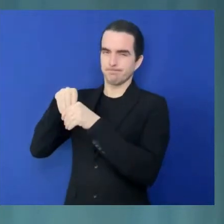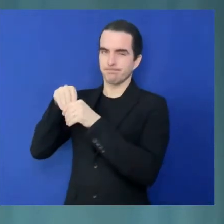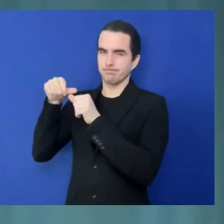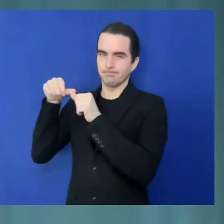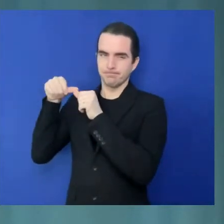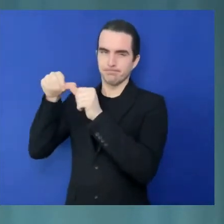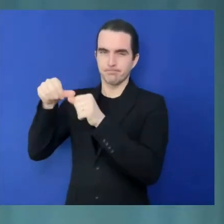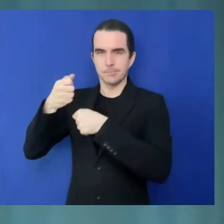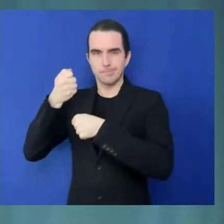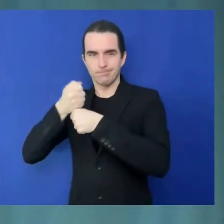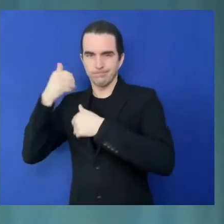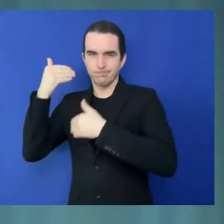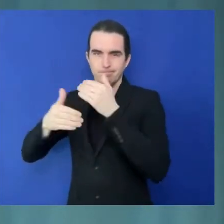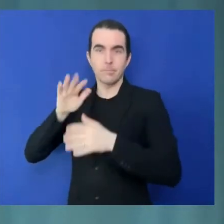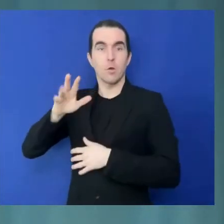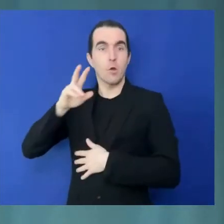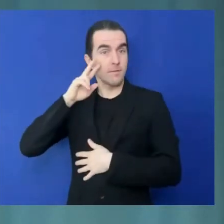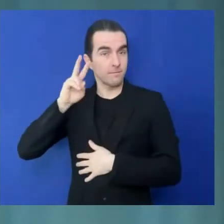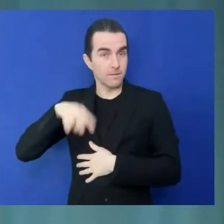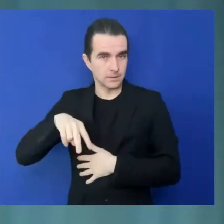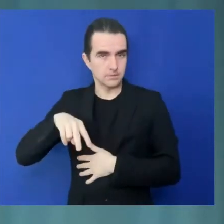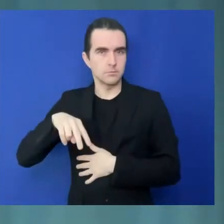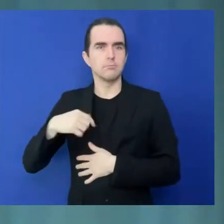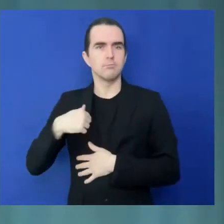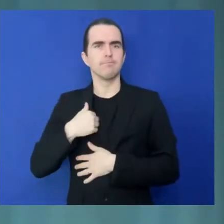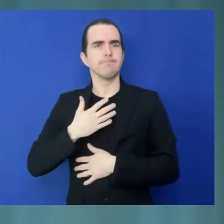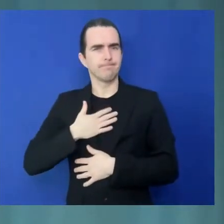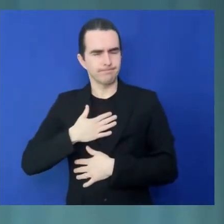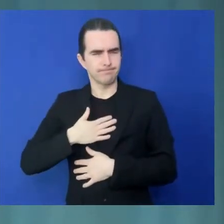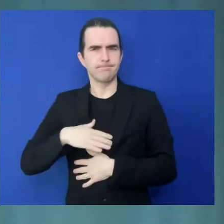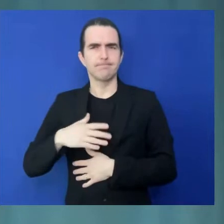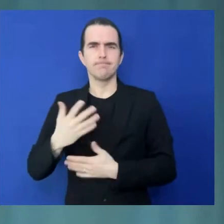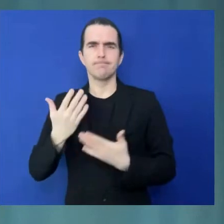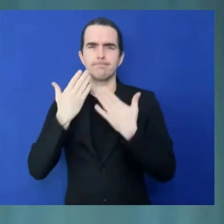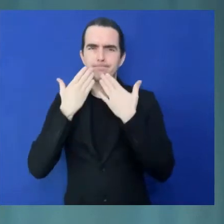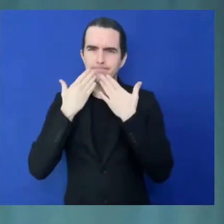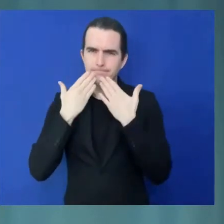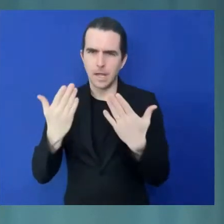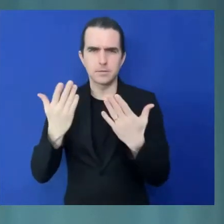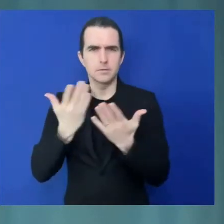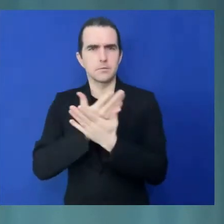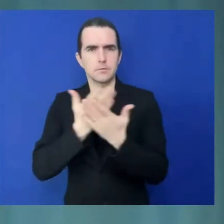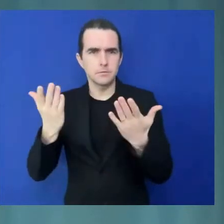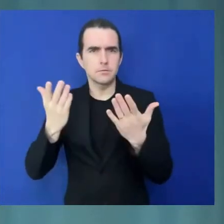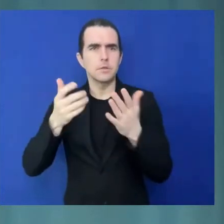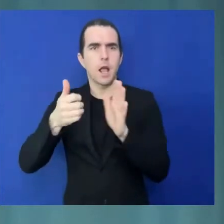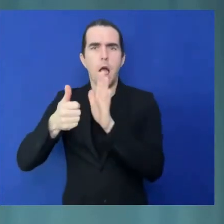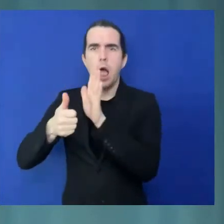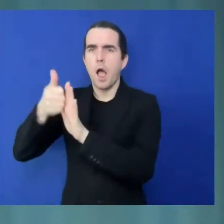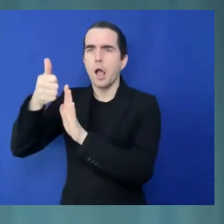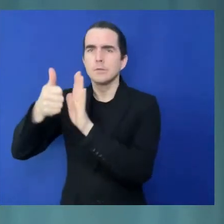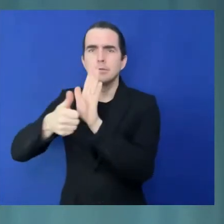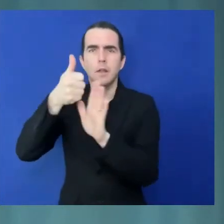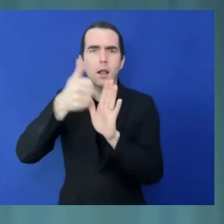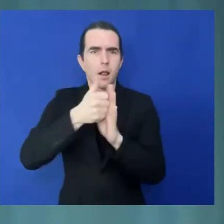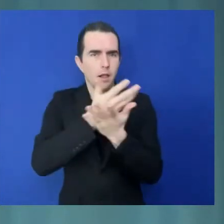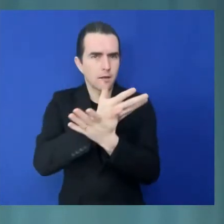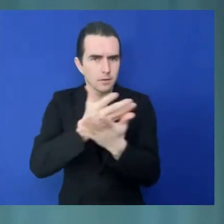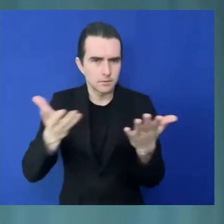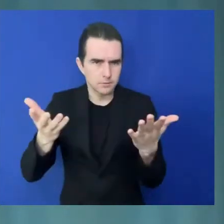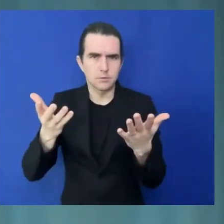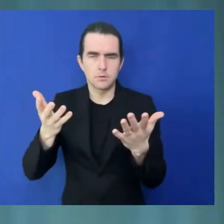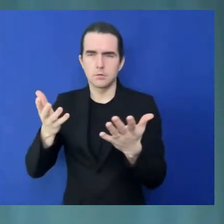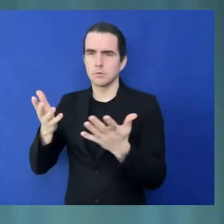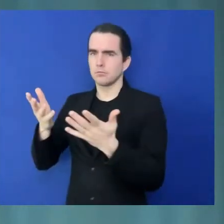Director of the UN Office on Drugs and Crime and Director General of the UN Office in